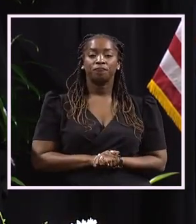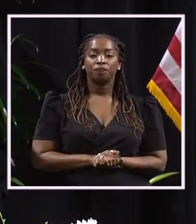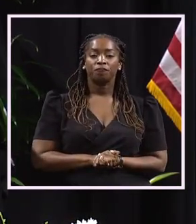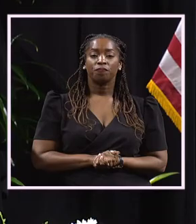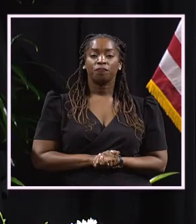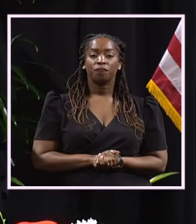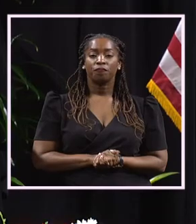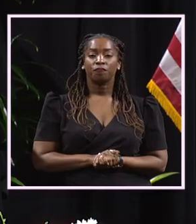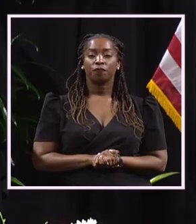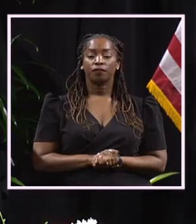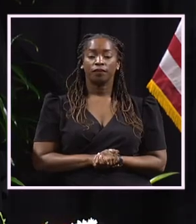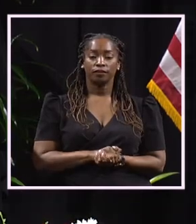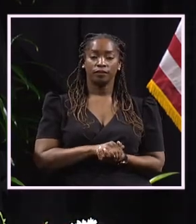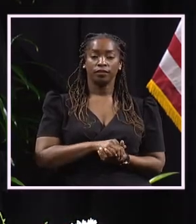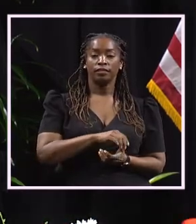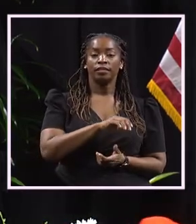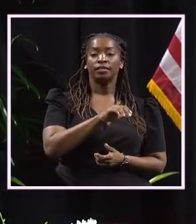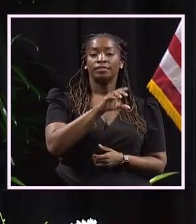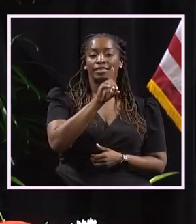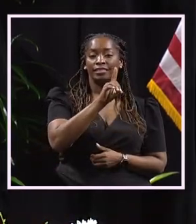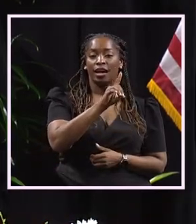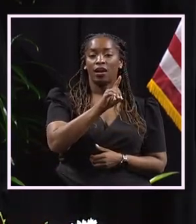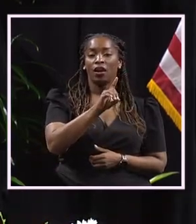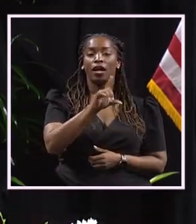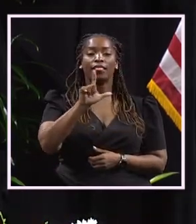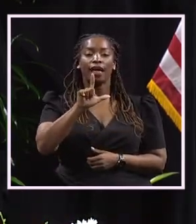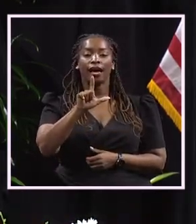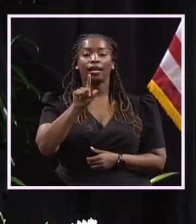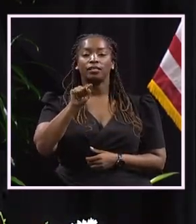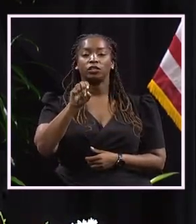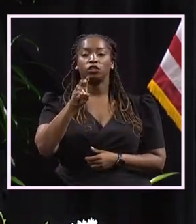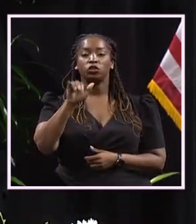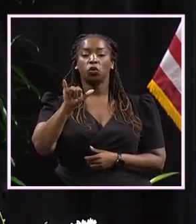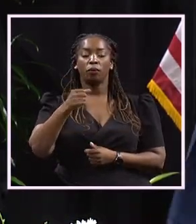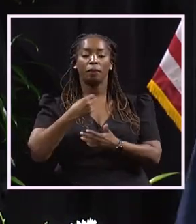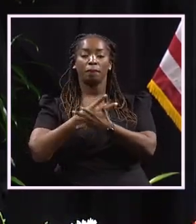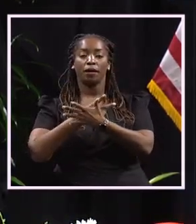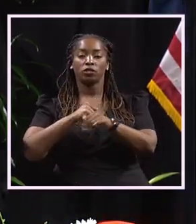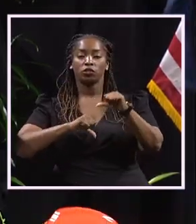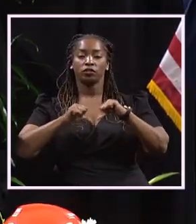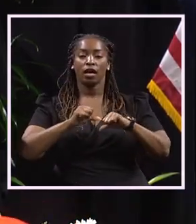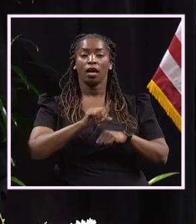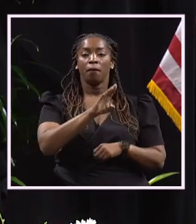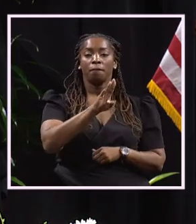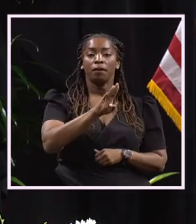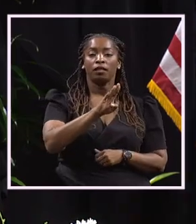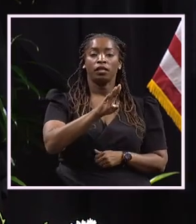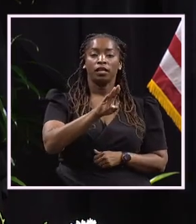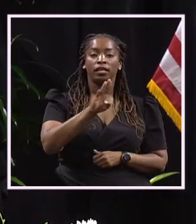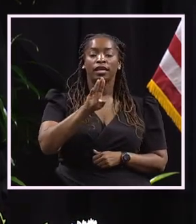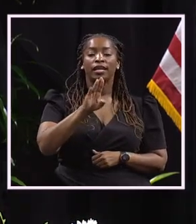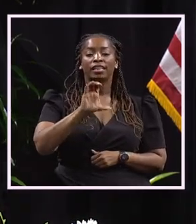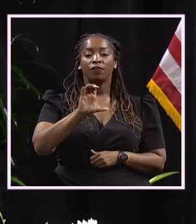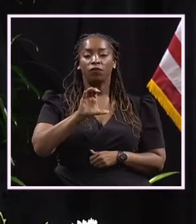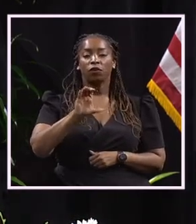Josiah Lyon Toby, Master of Science. Billy Clifford Sally, Master of